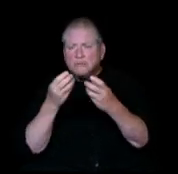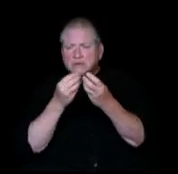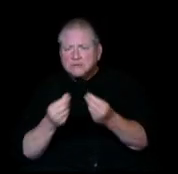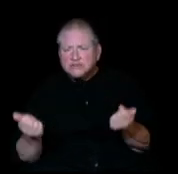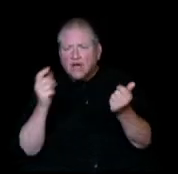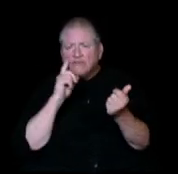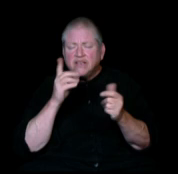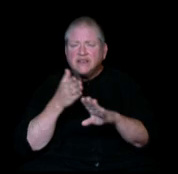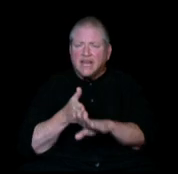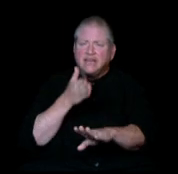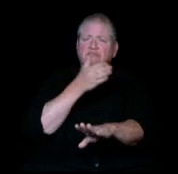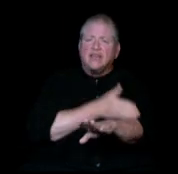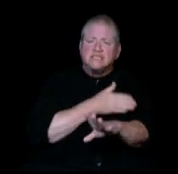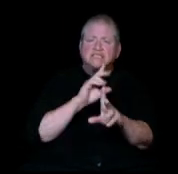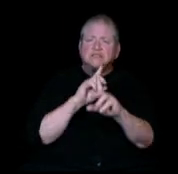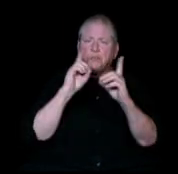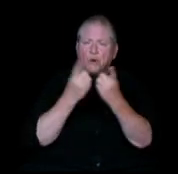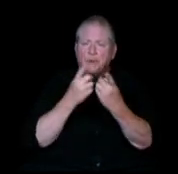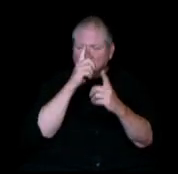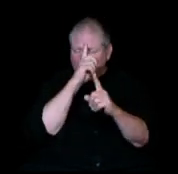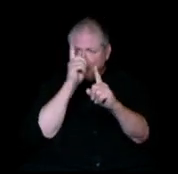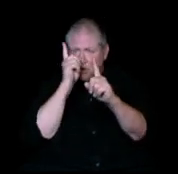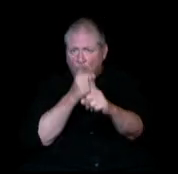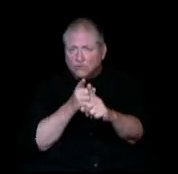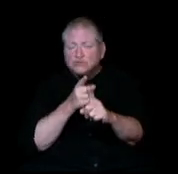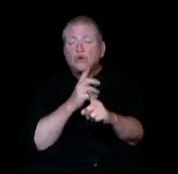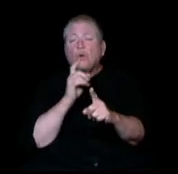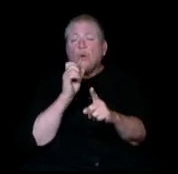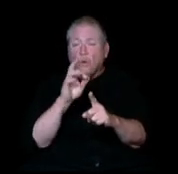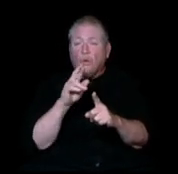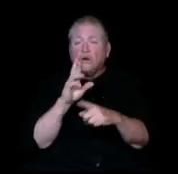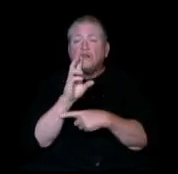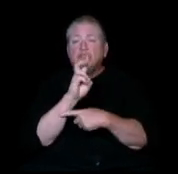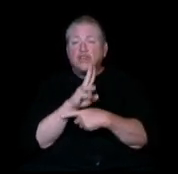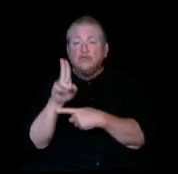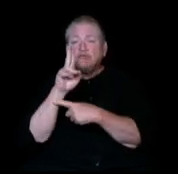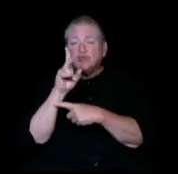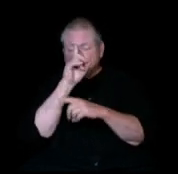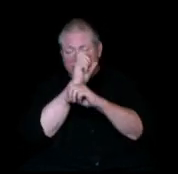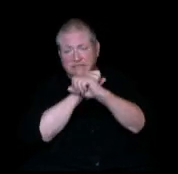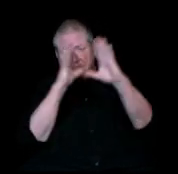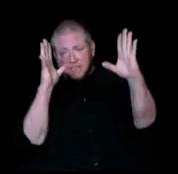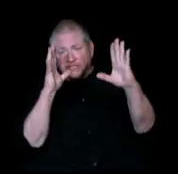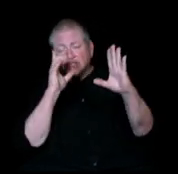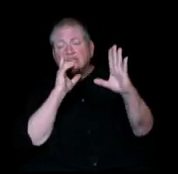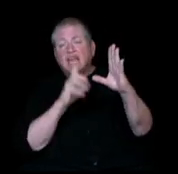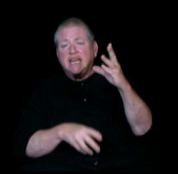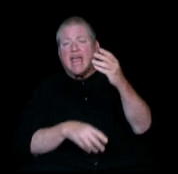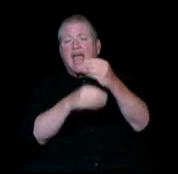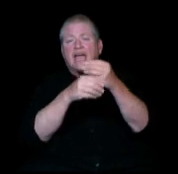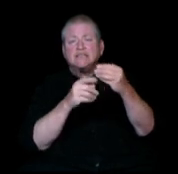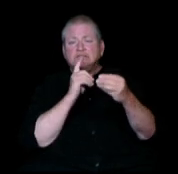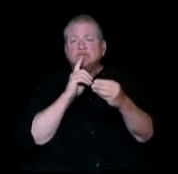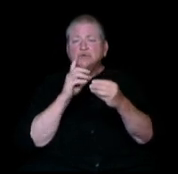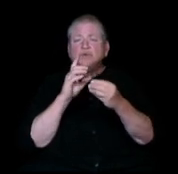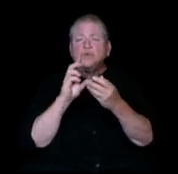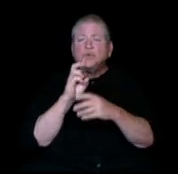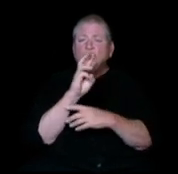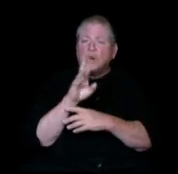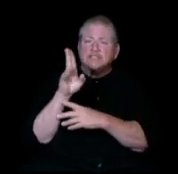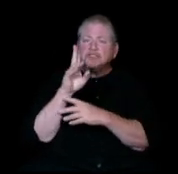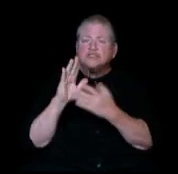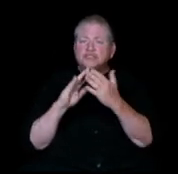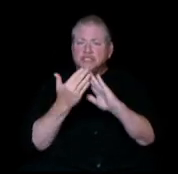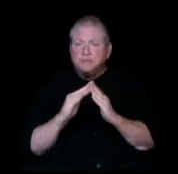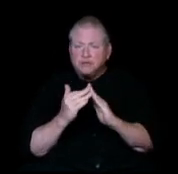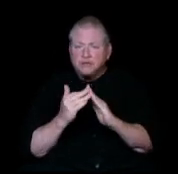that significantly advances departmental goals or the university's mission and contributes to Western's learning community. There